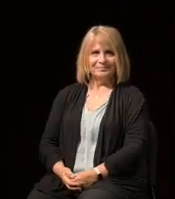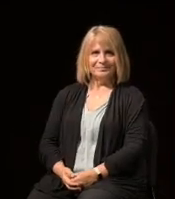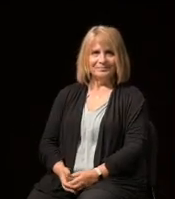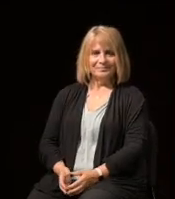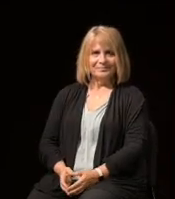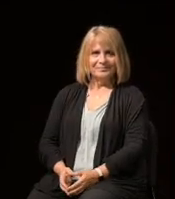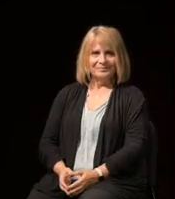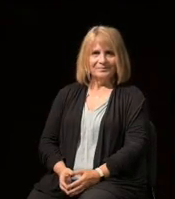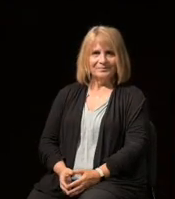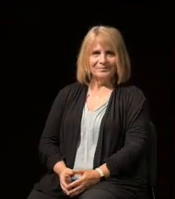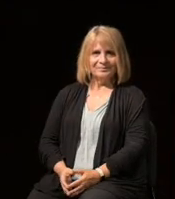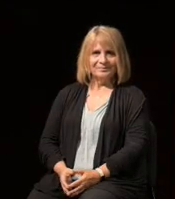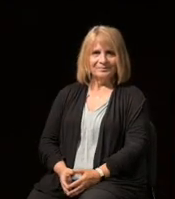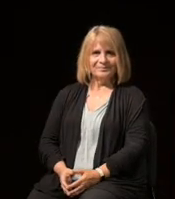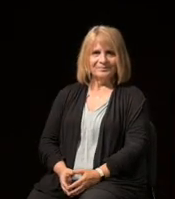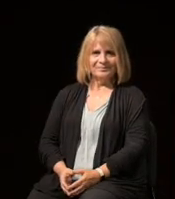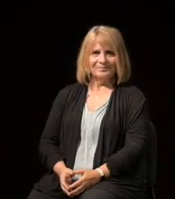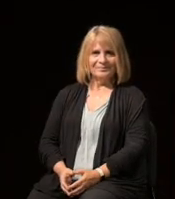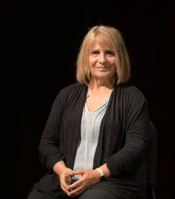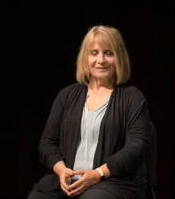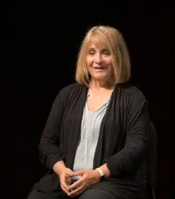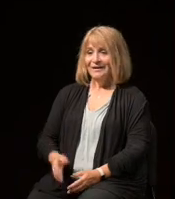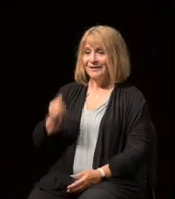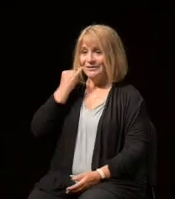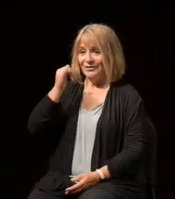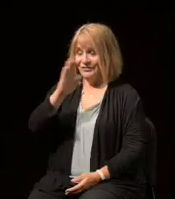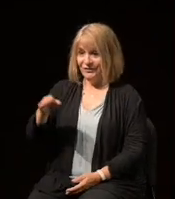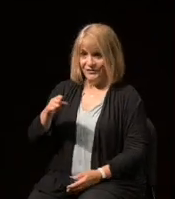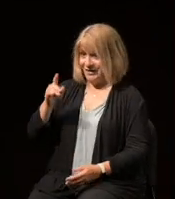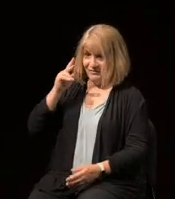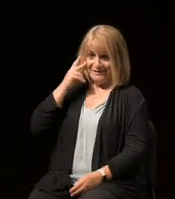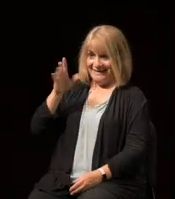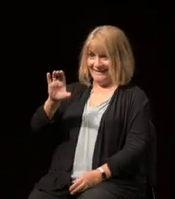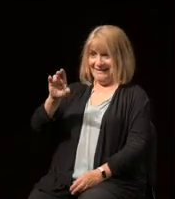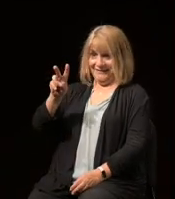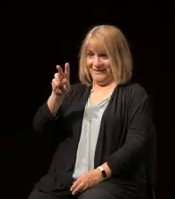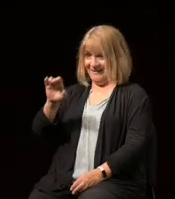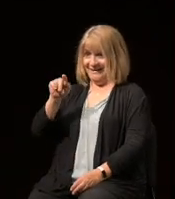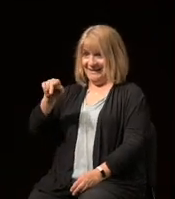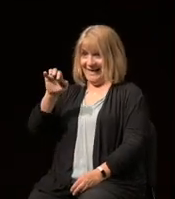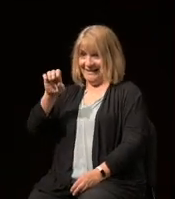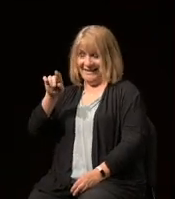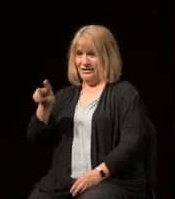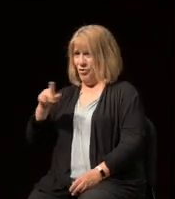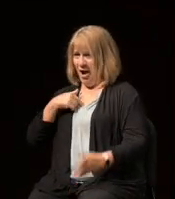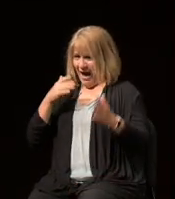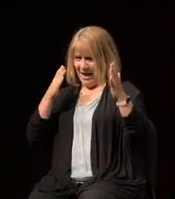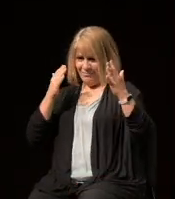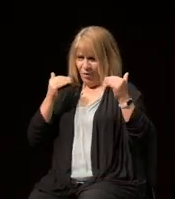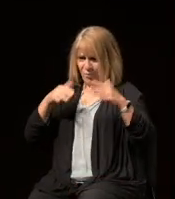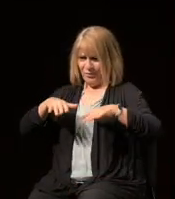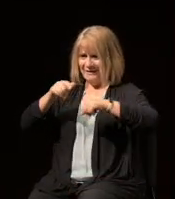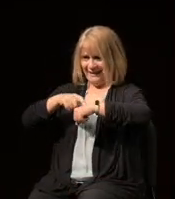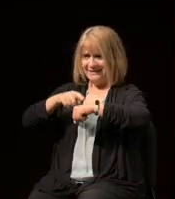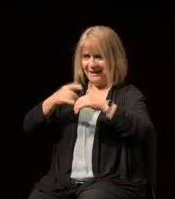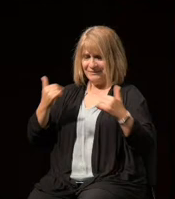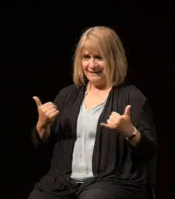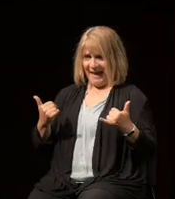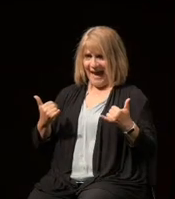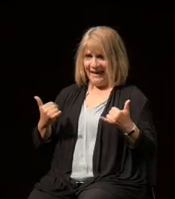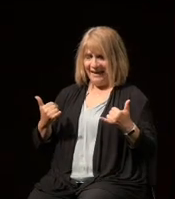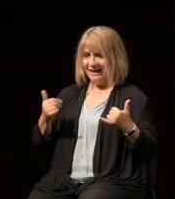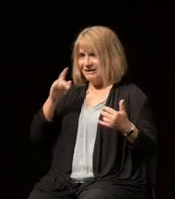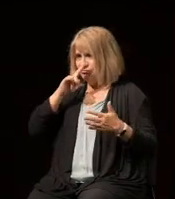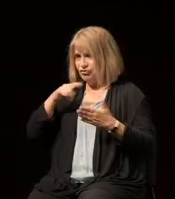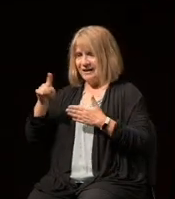And so as part of that, if you've never been on cvc.edu, I hope you'll take time later today to go check it out. And I really want to